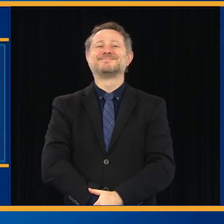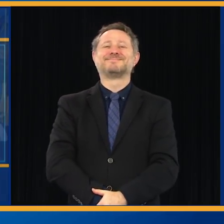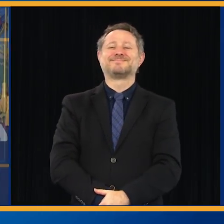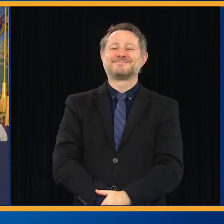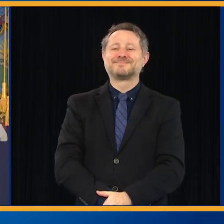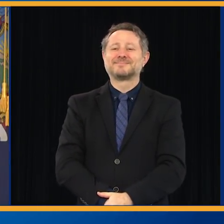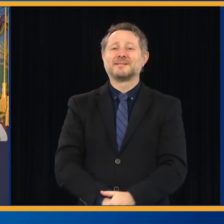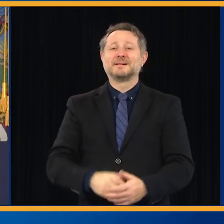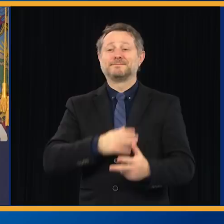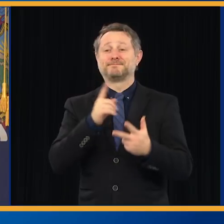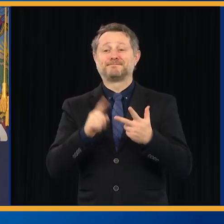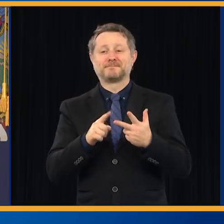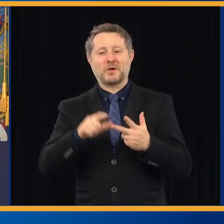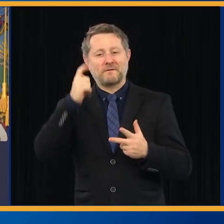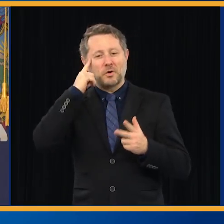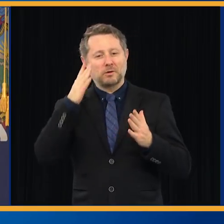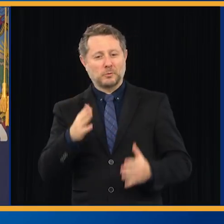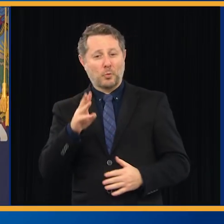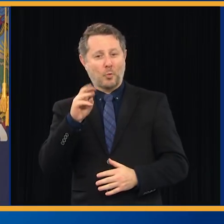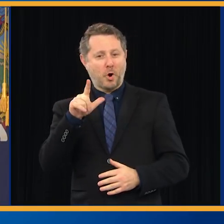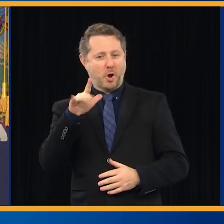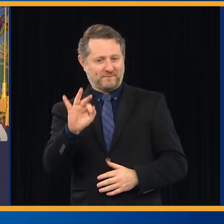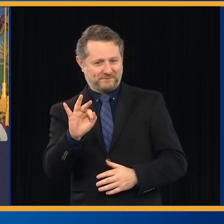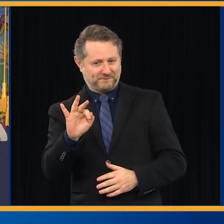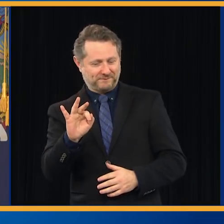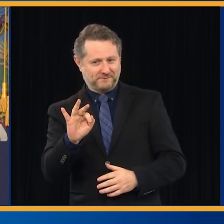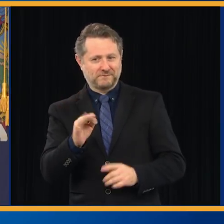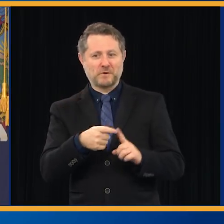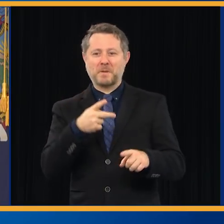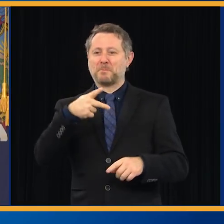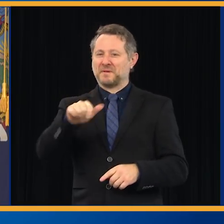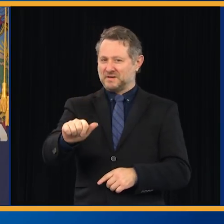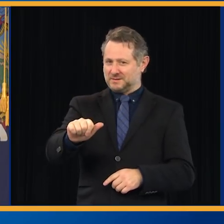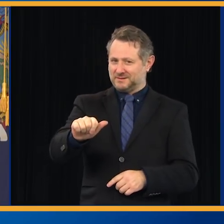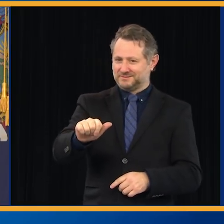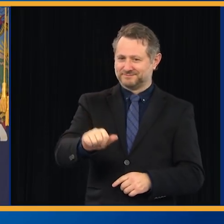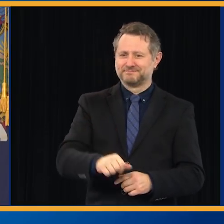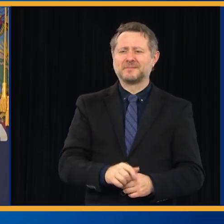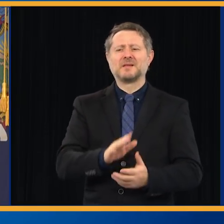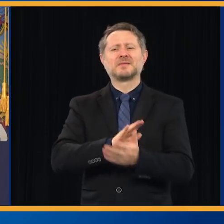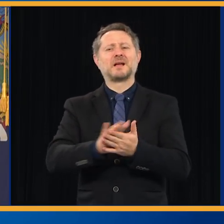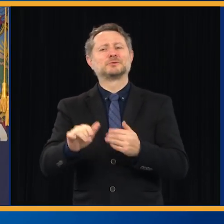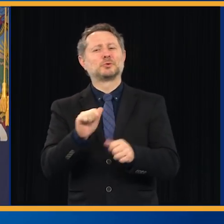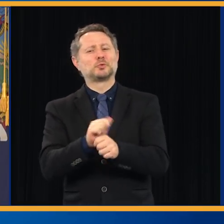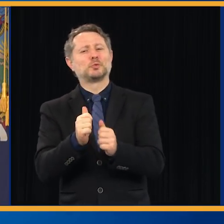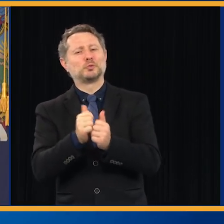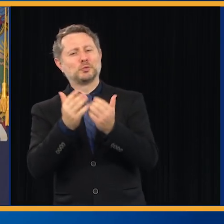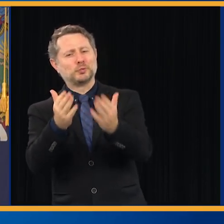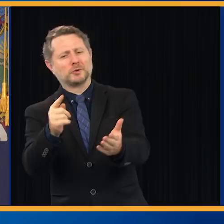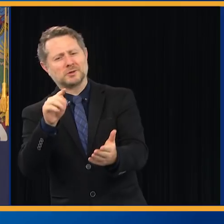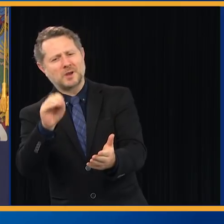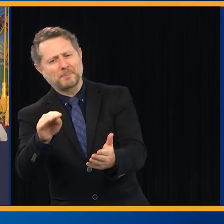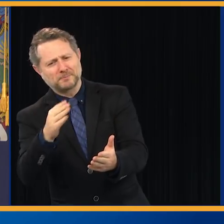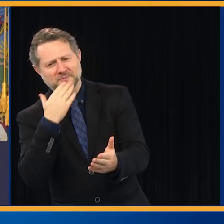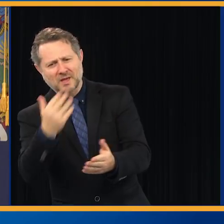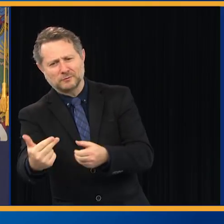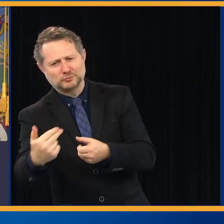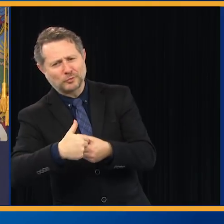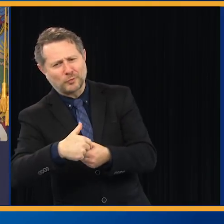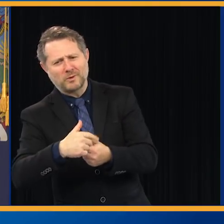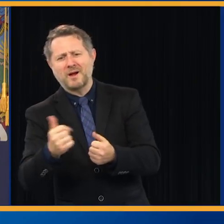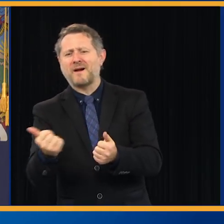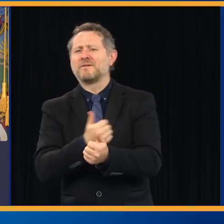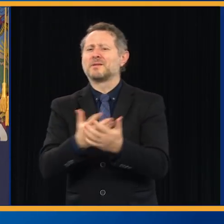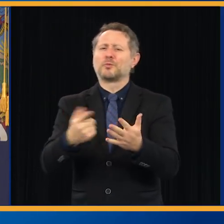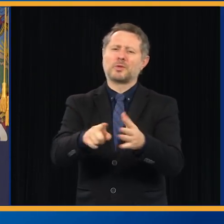Let's go now to Governor Wolf from Pennsylvania. Good to be with you, Tom. Thank you very much for everything you've been